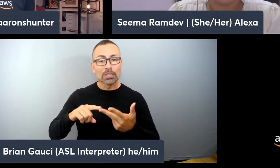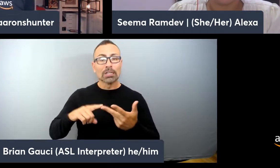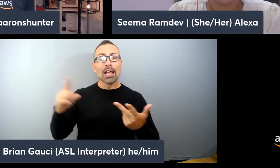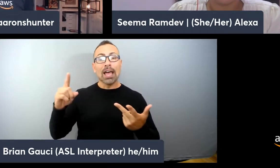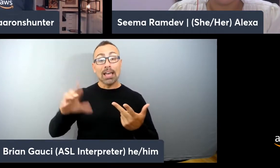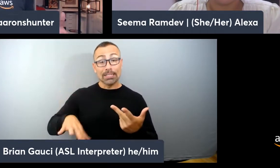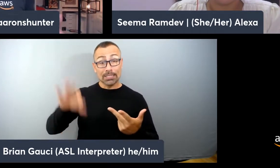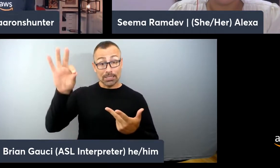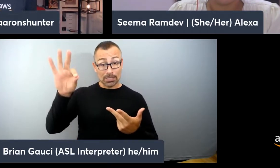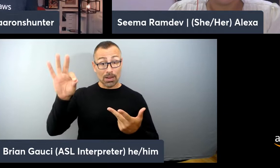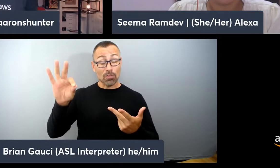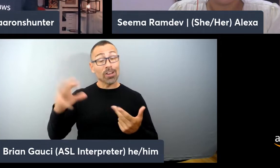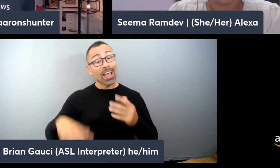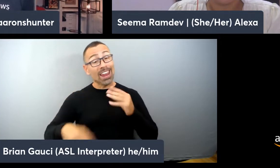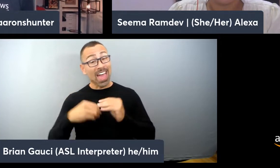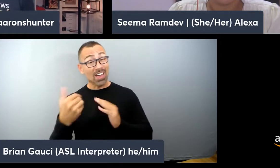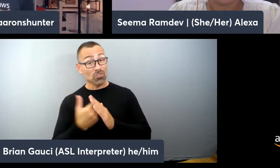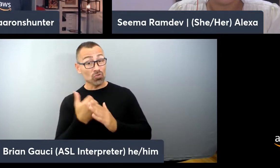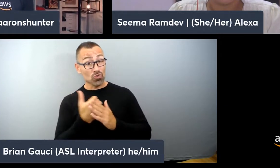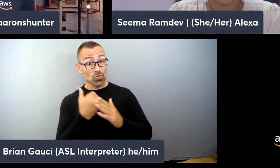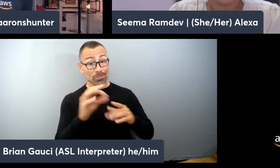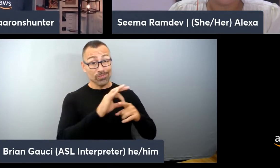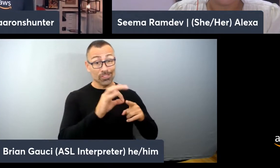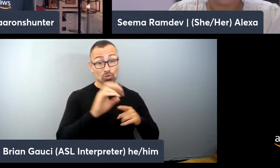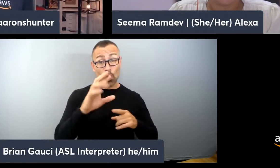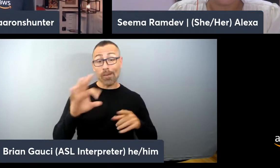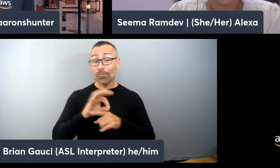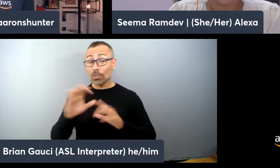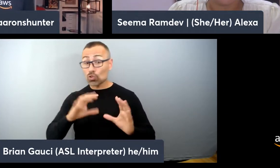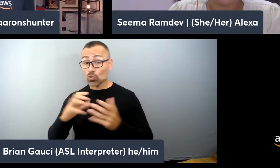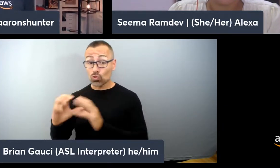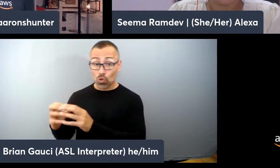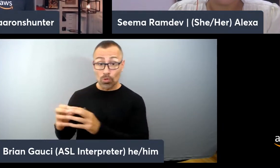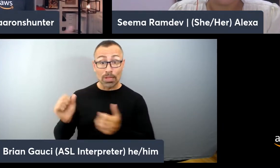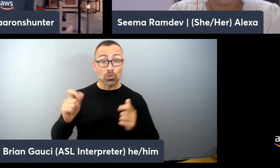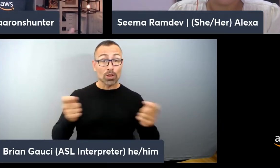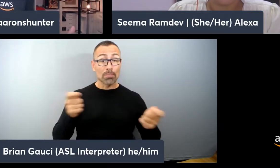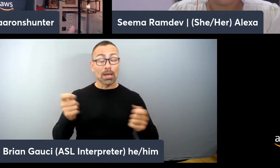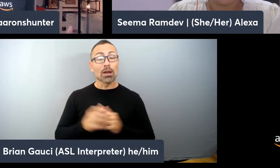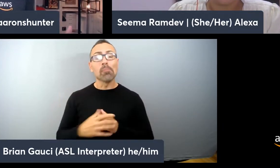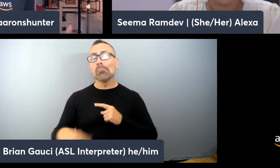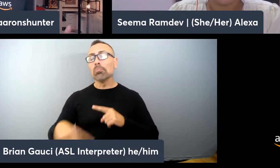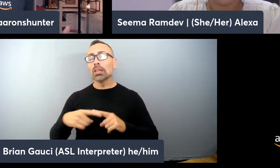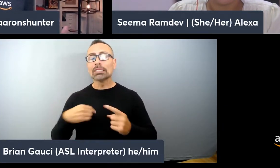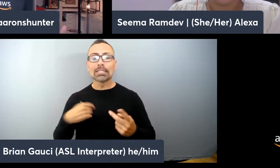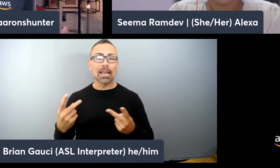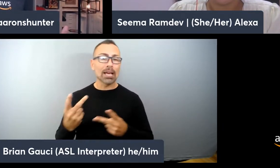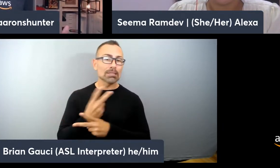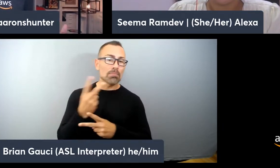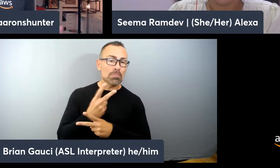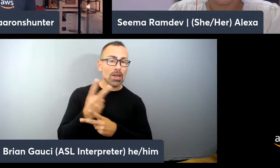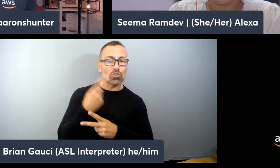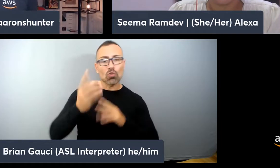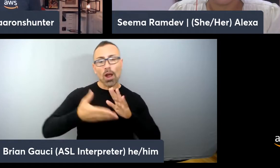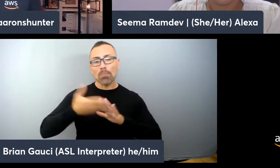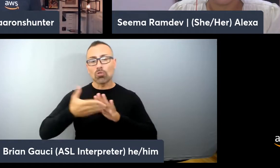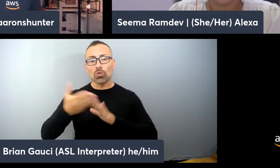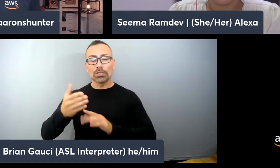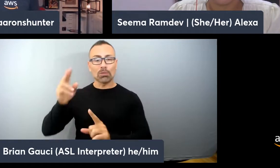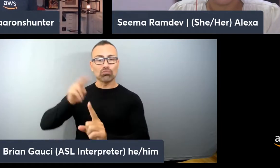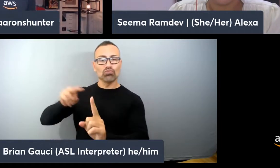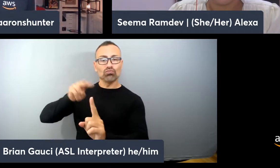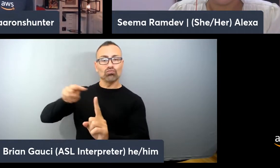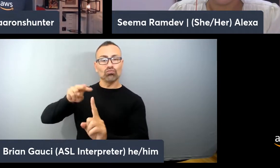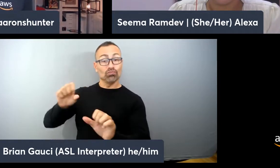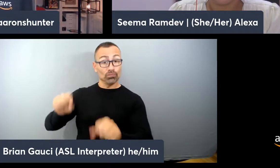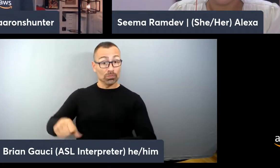groups or manage. And then new operational metrics and to help monitor. So there's a couple more things here, like